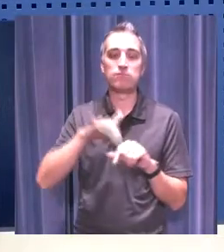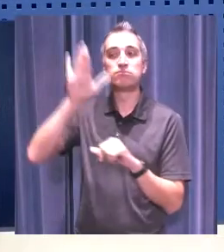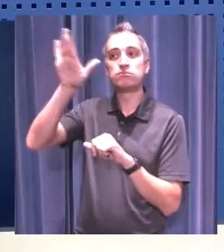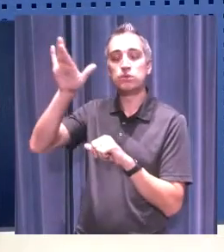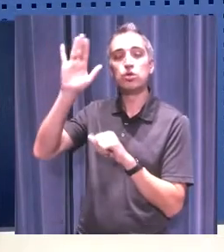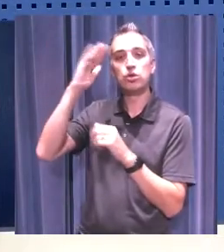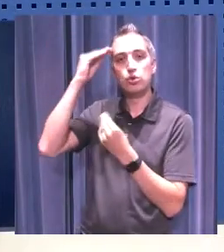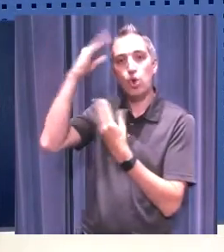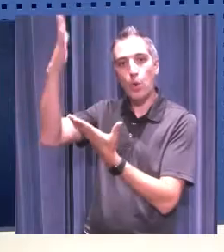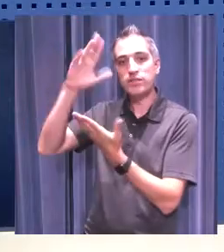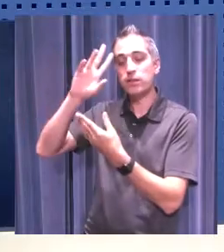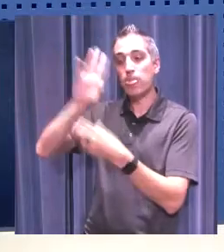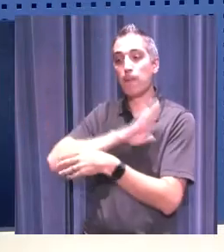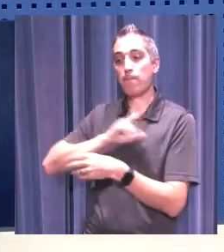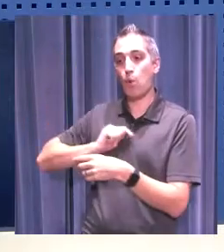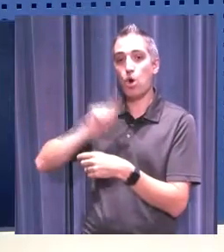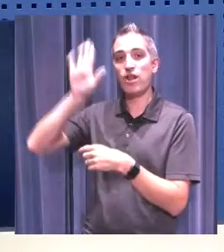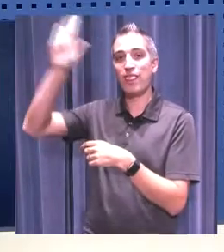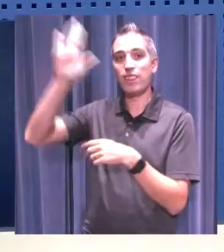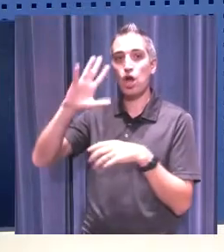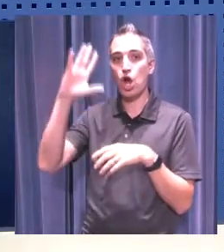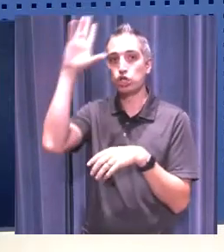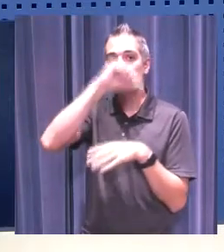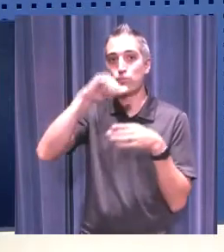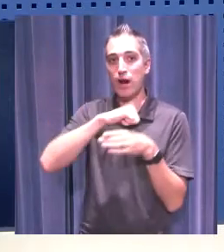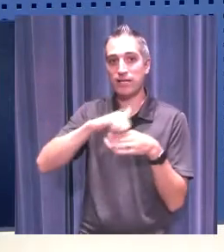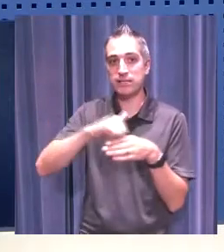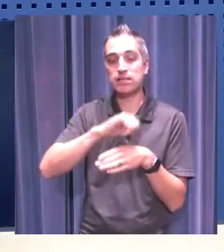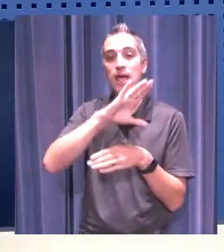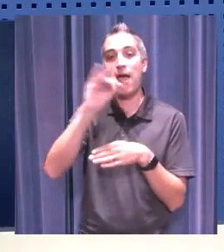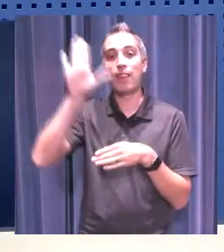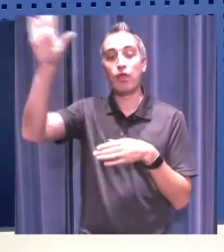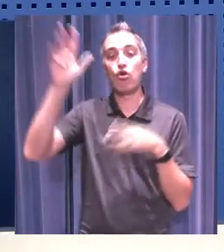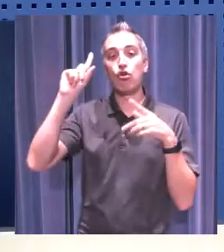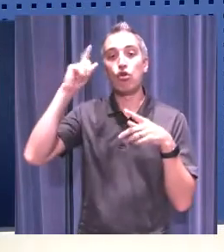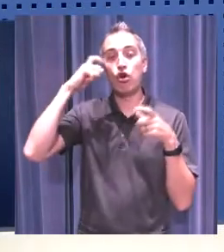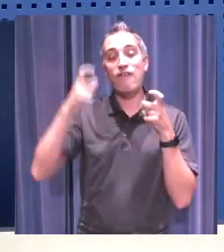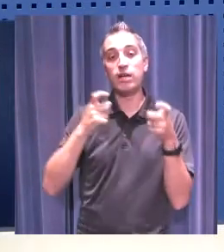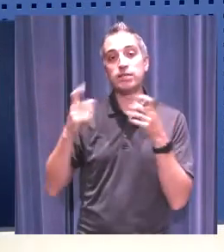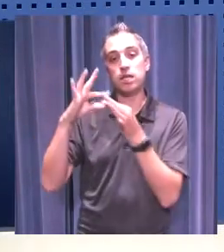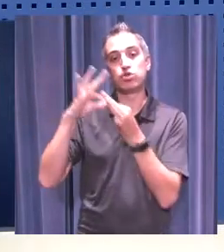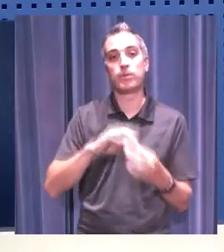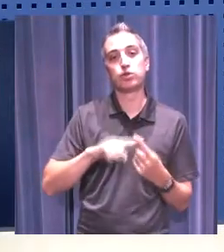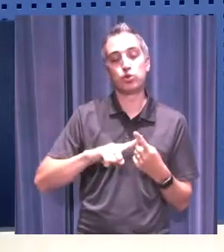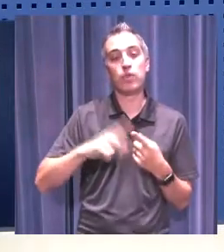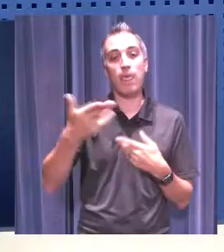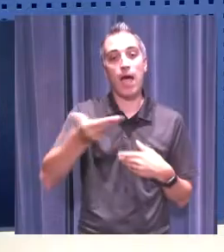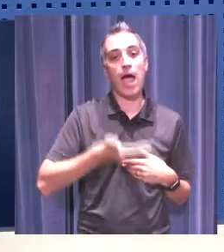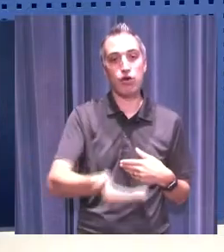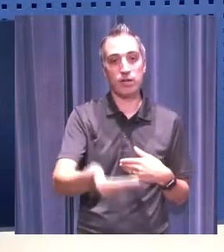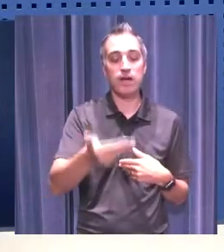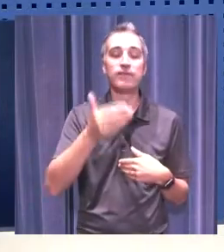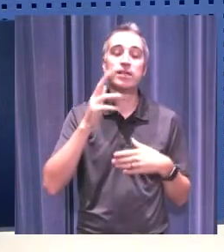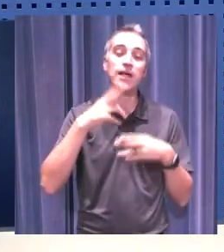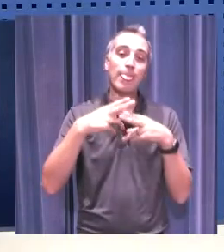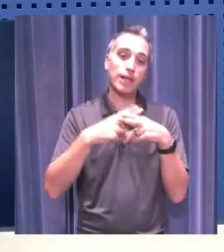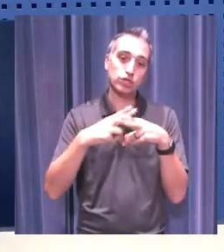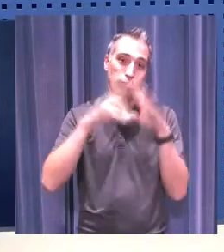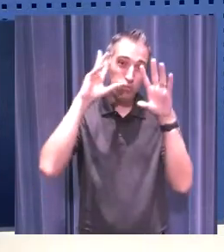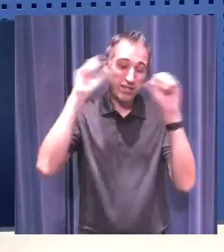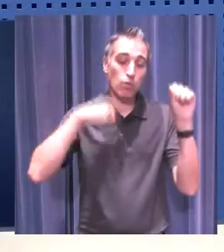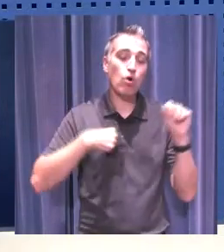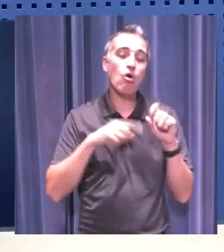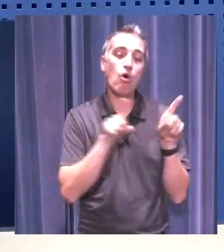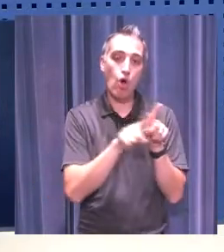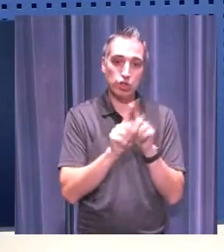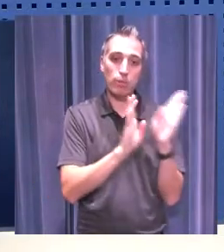regarding the board's violation of assumed practices and accreditation governances as it pertains to the hiring of the interim president. We are also